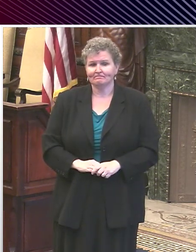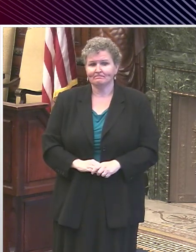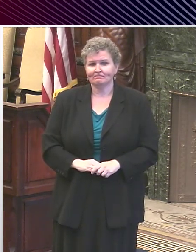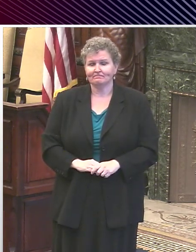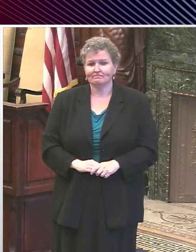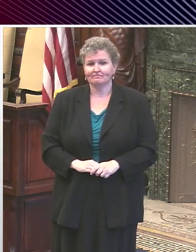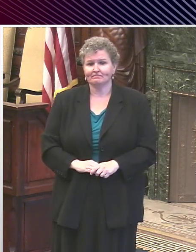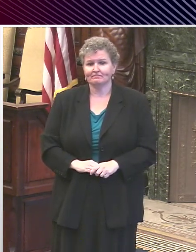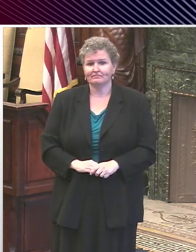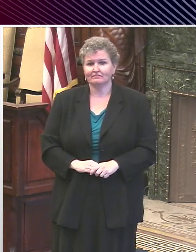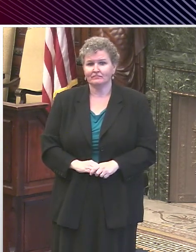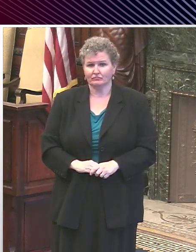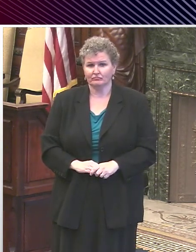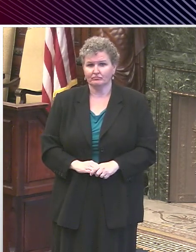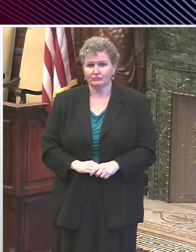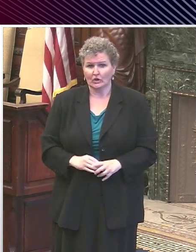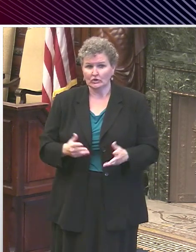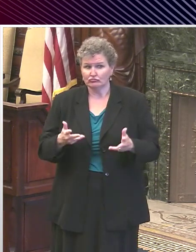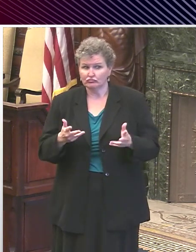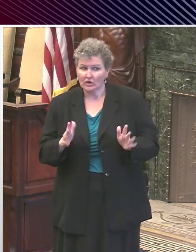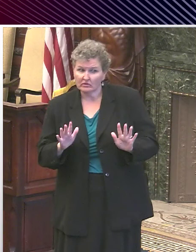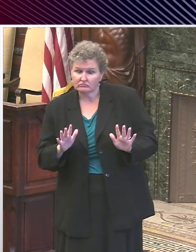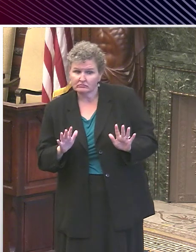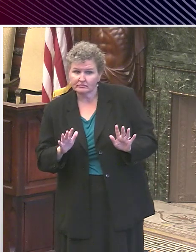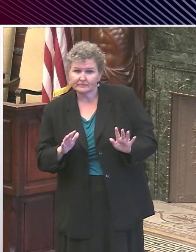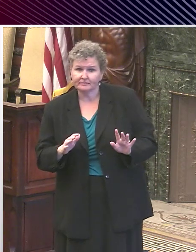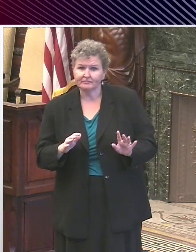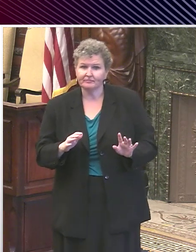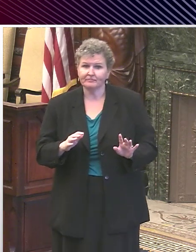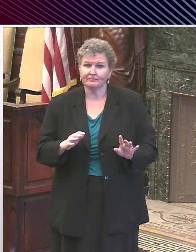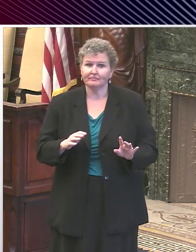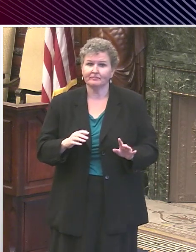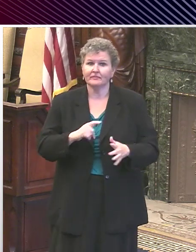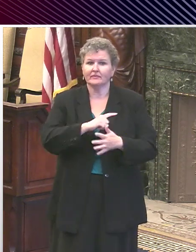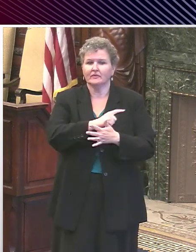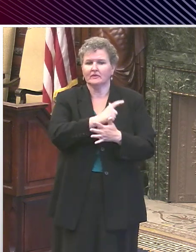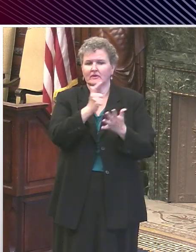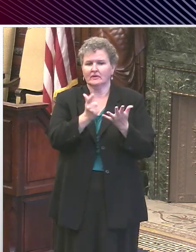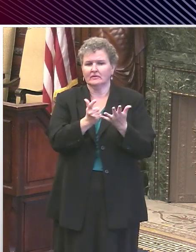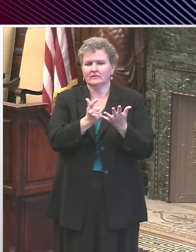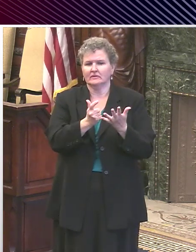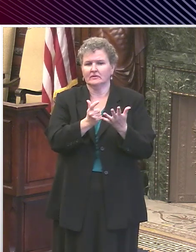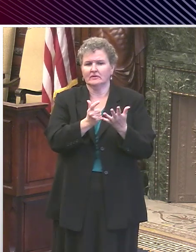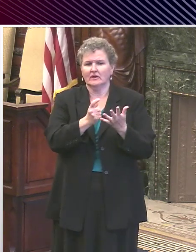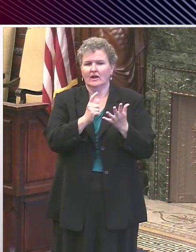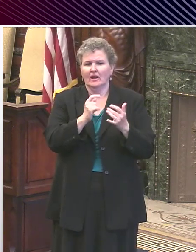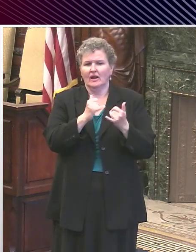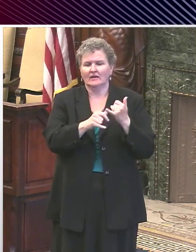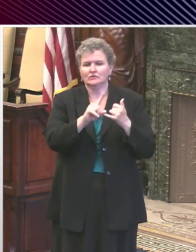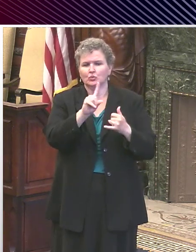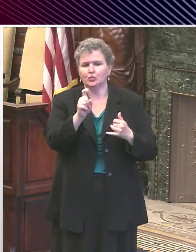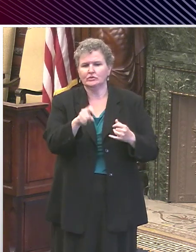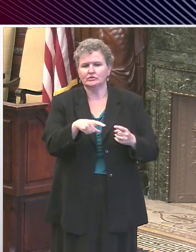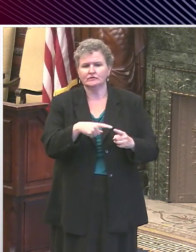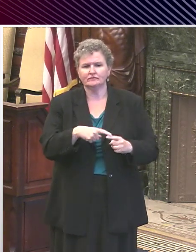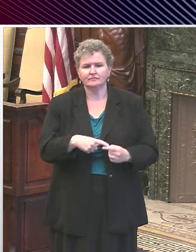David, are you set? All right, let's move quickly now to for our last question from Manny Smith.